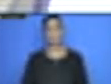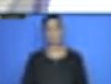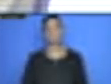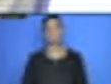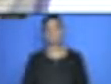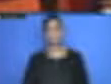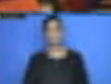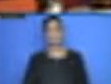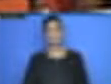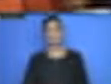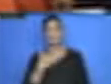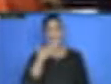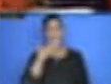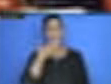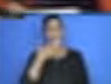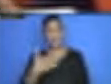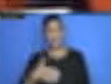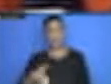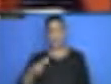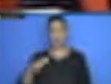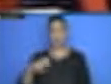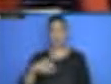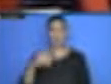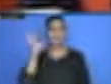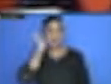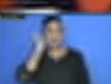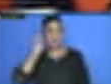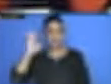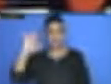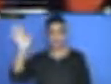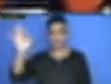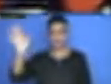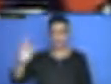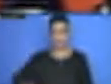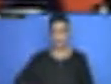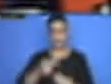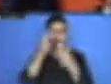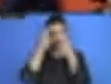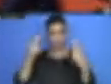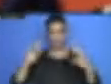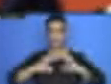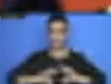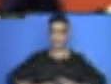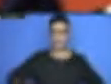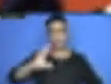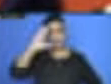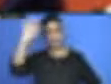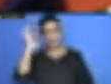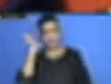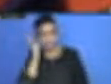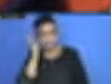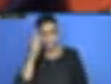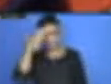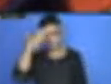Madam Speaker, honorable ministers, ladies and gentlemen. Good afternoon. My name is Garang